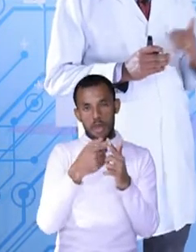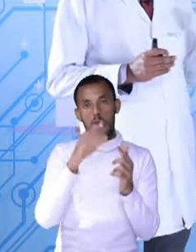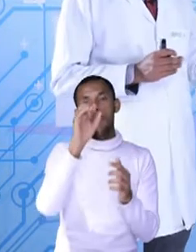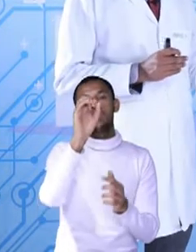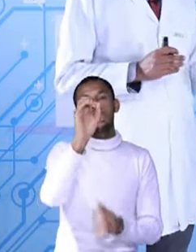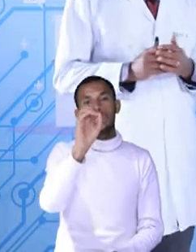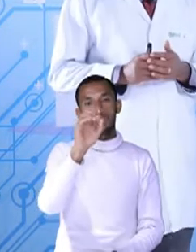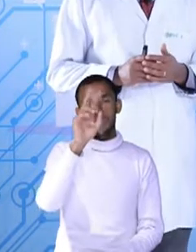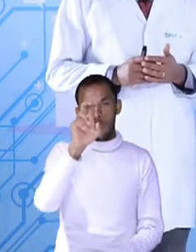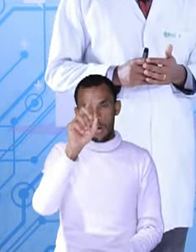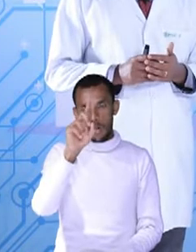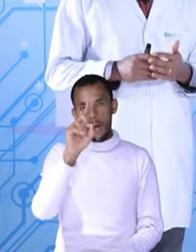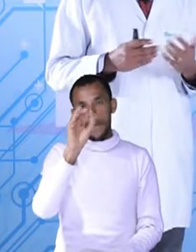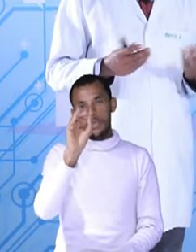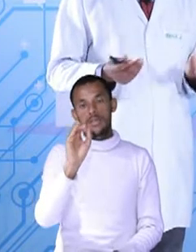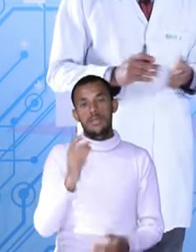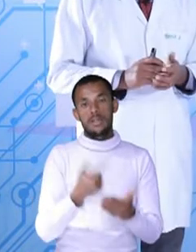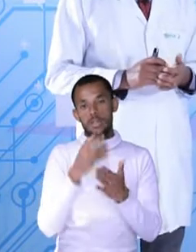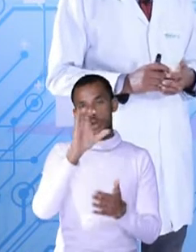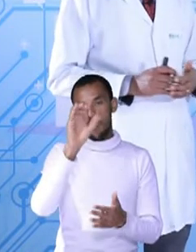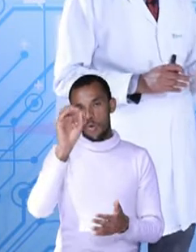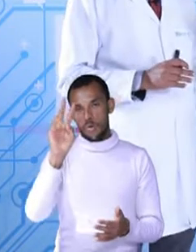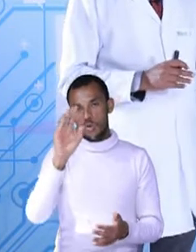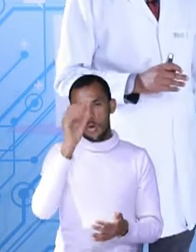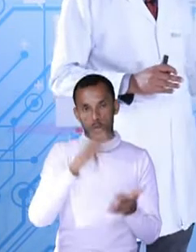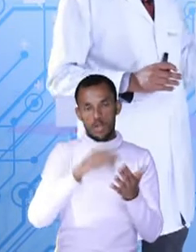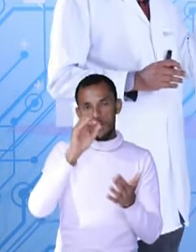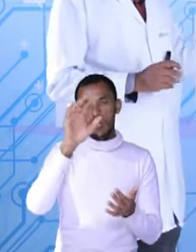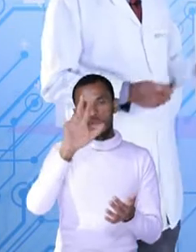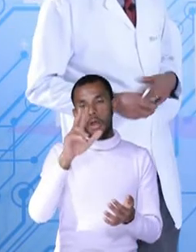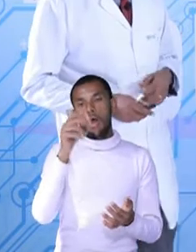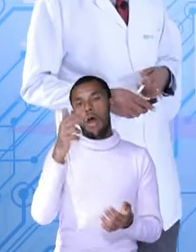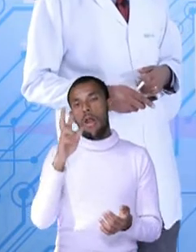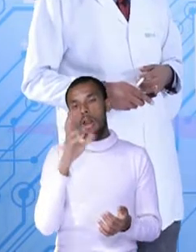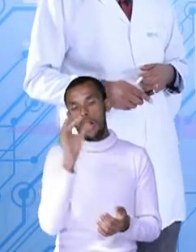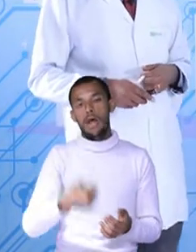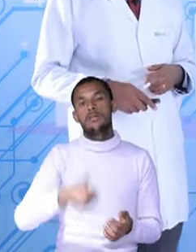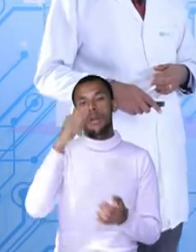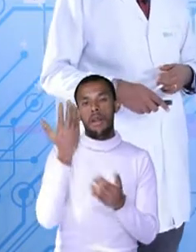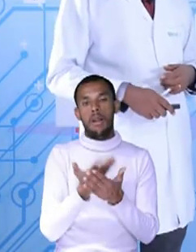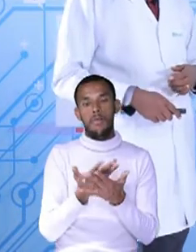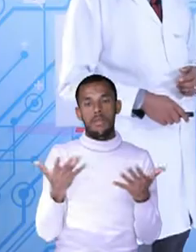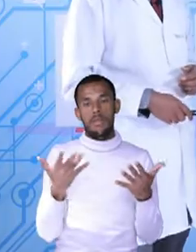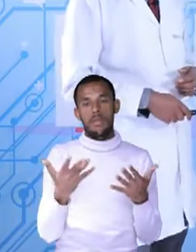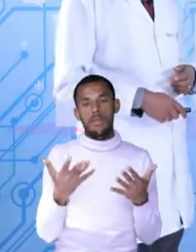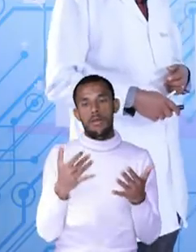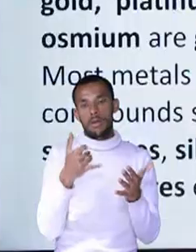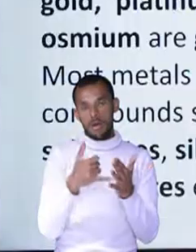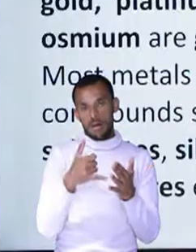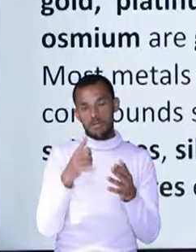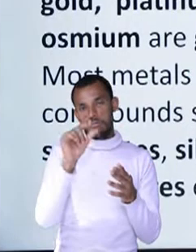21%, carbon dioxide, 0.035%, argon and other elements in trace